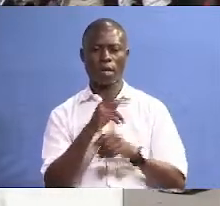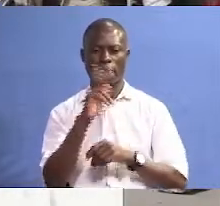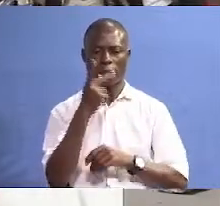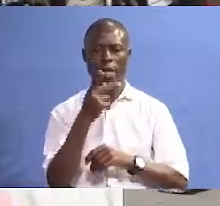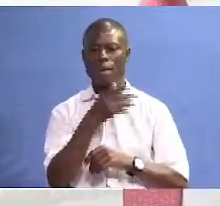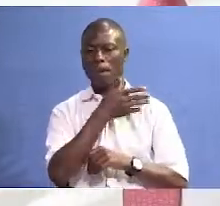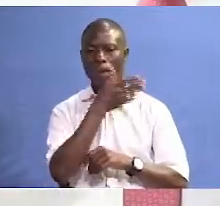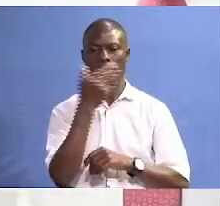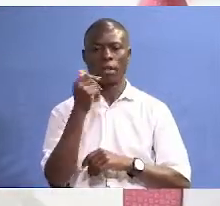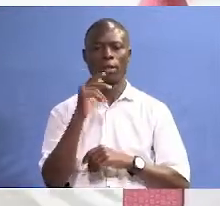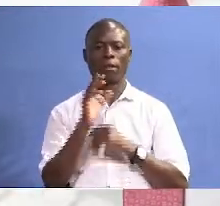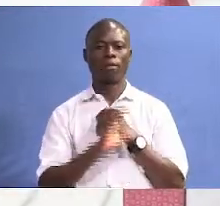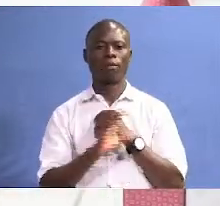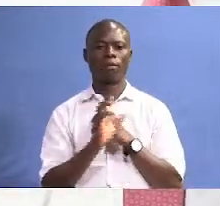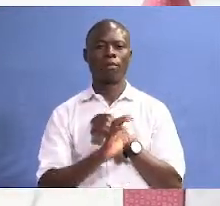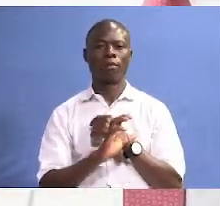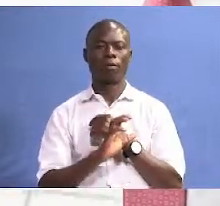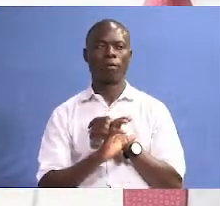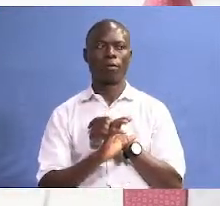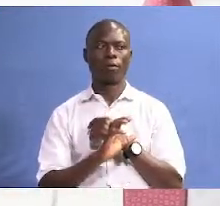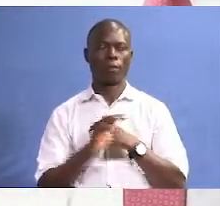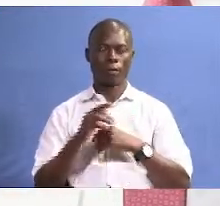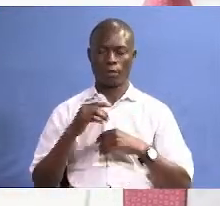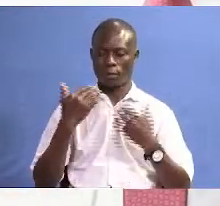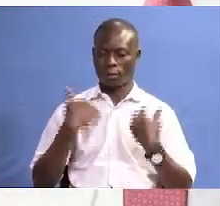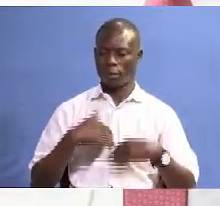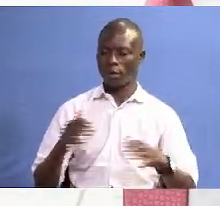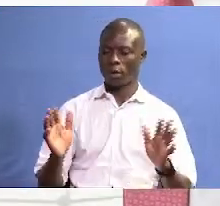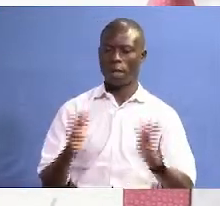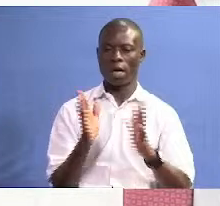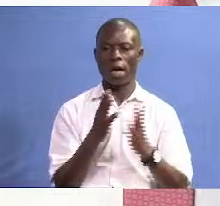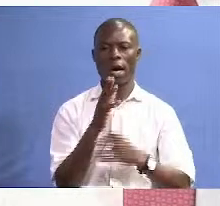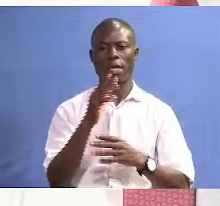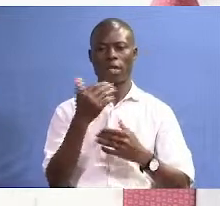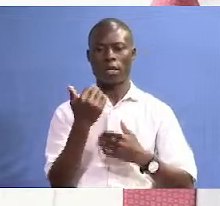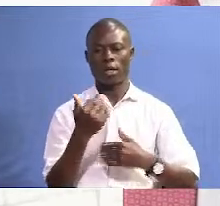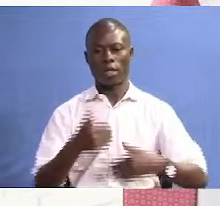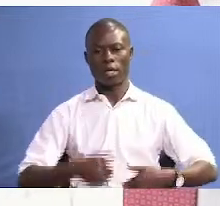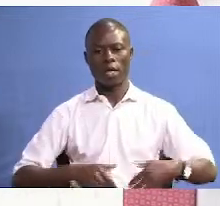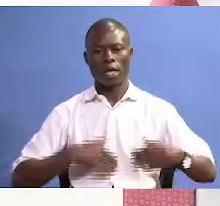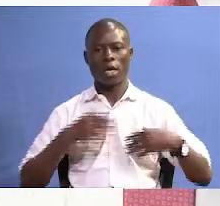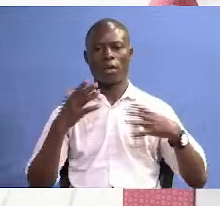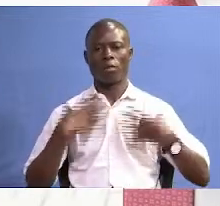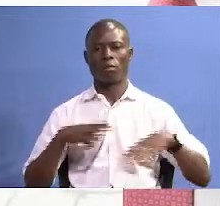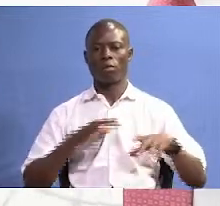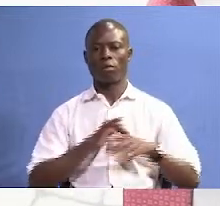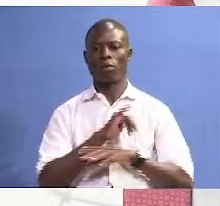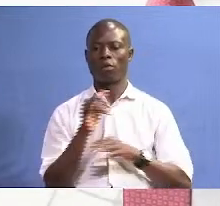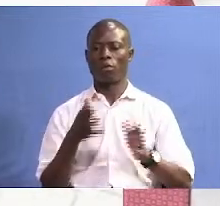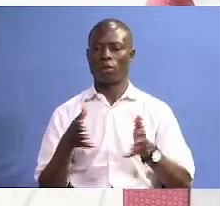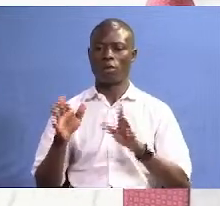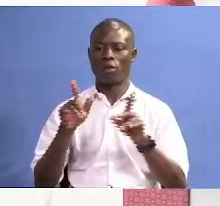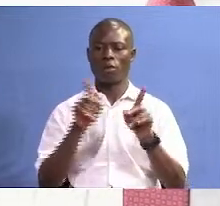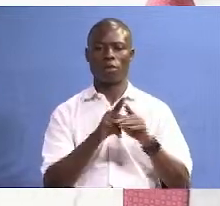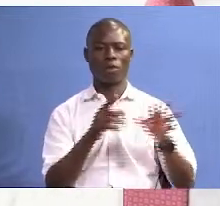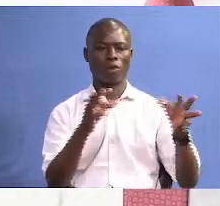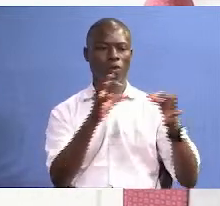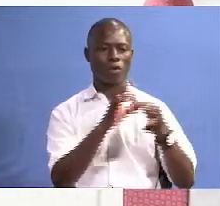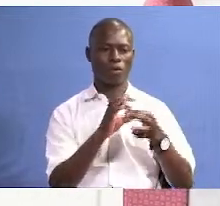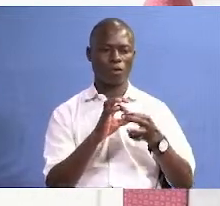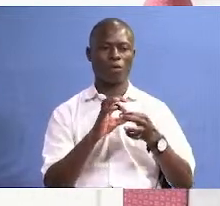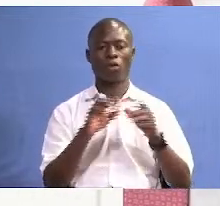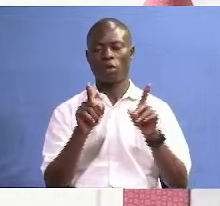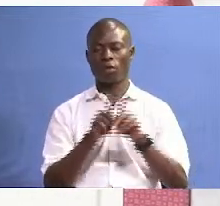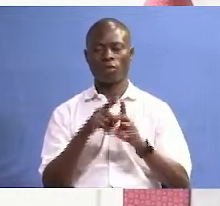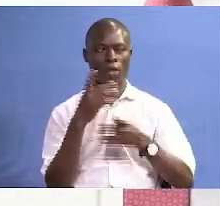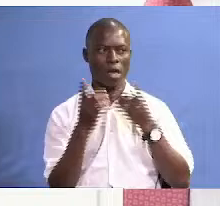better country. I want to encourage the young people, the Gen Zs, to seize the opportunity and join in that